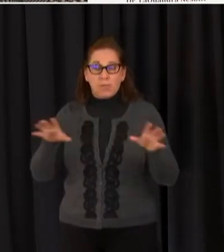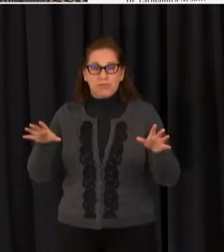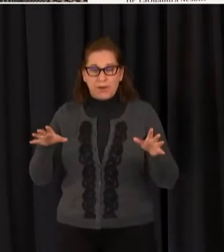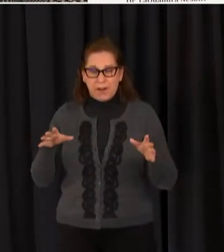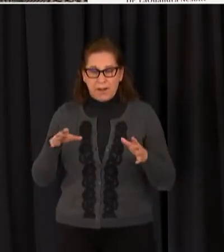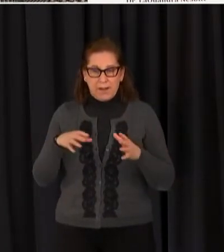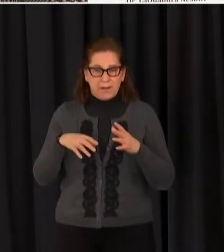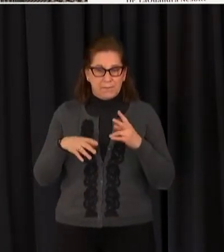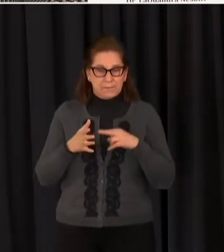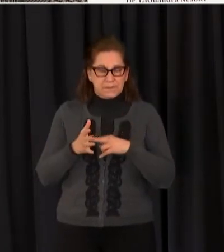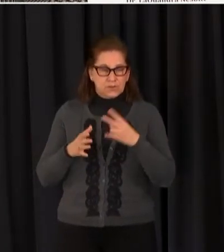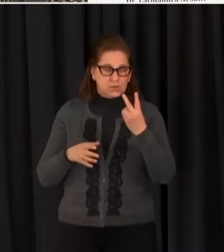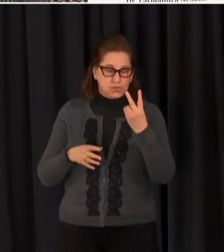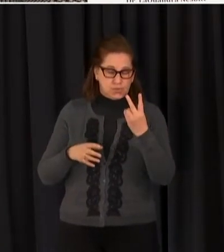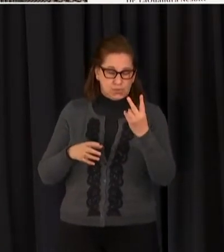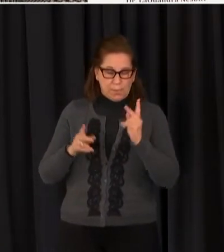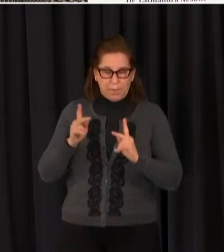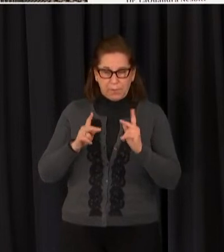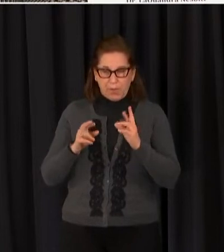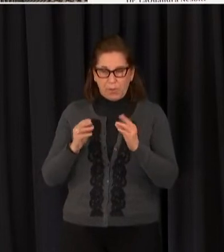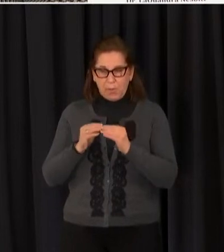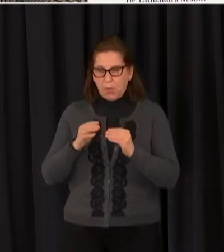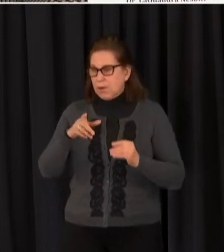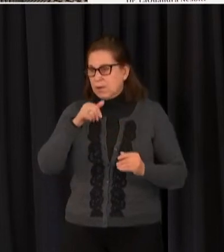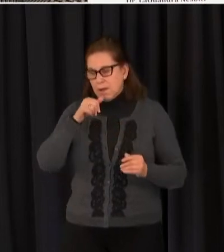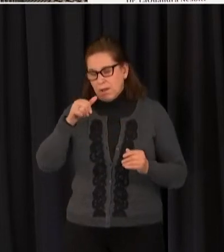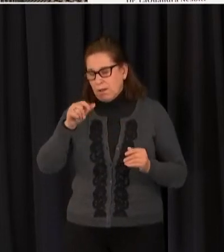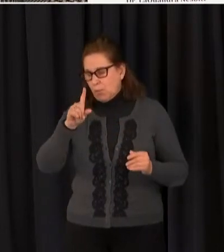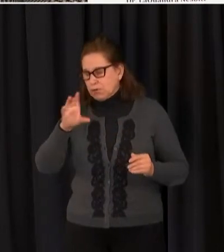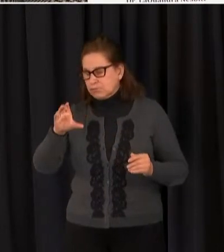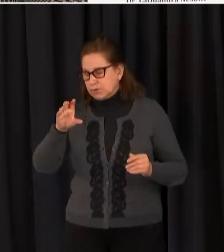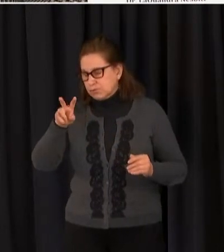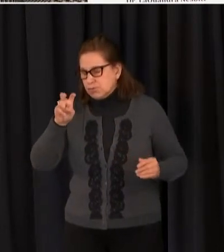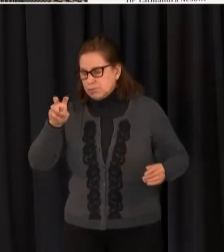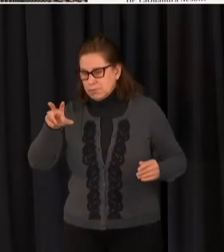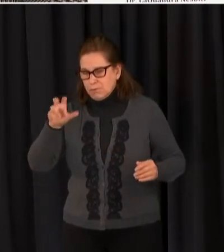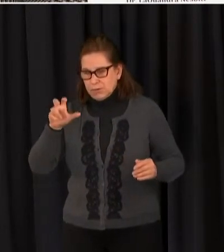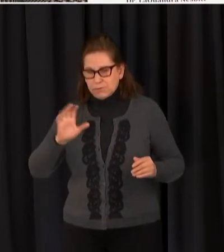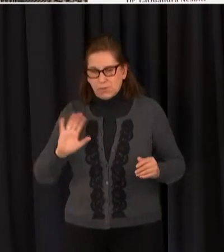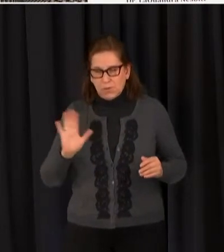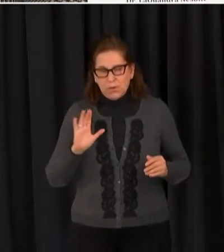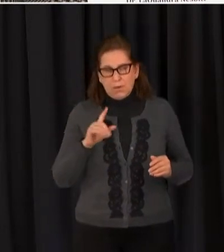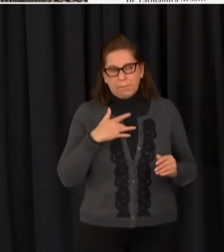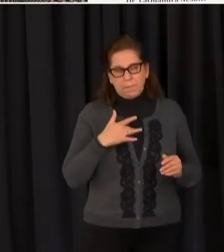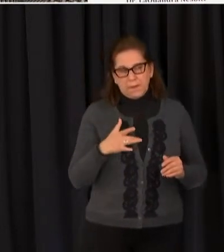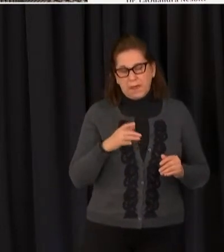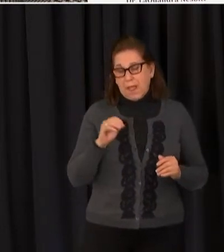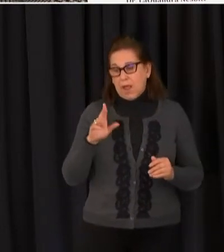particular sector may have fewer outbreaks, they may have more students who are